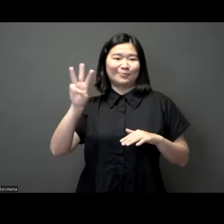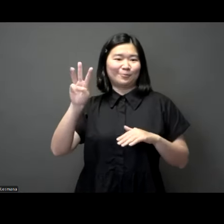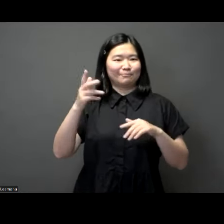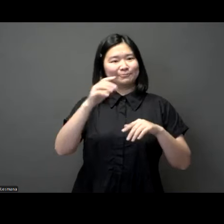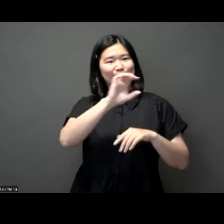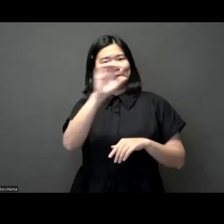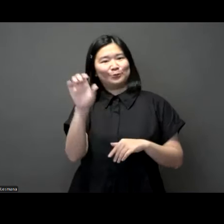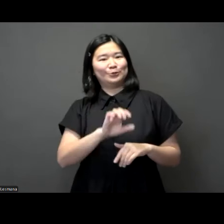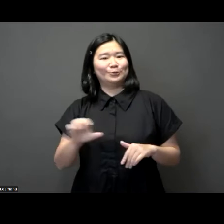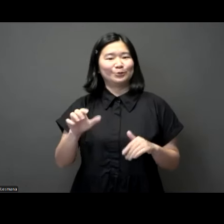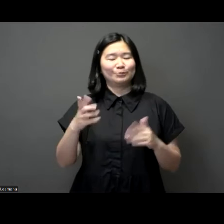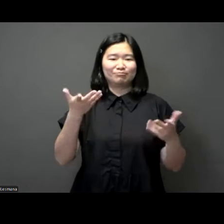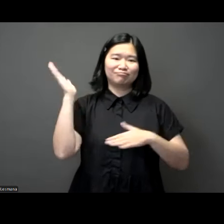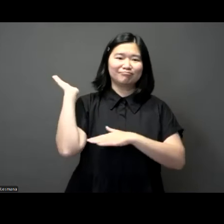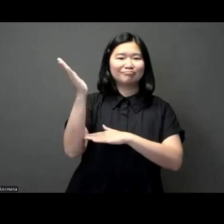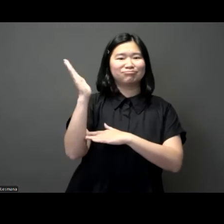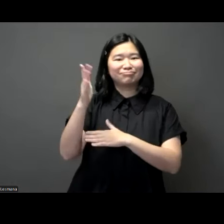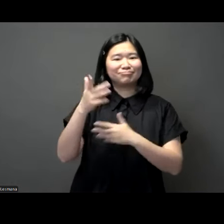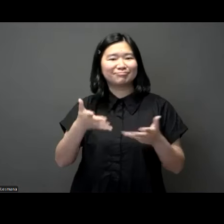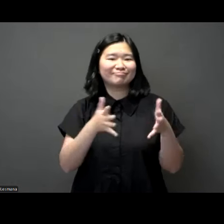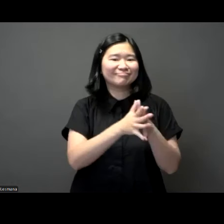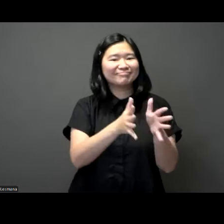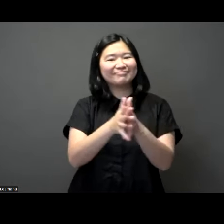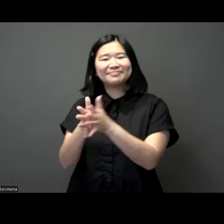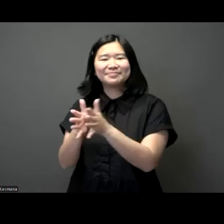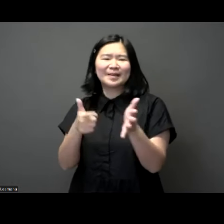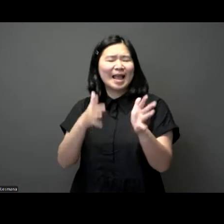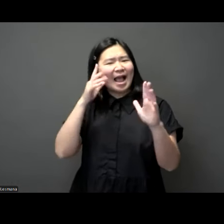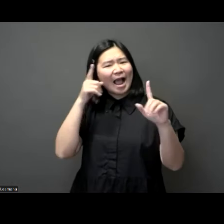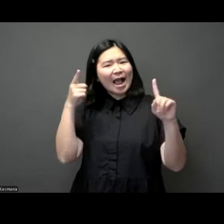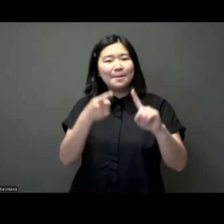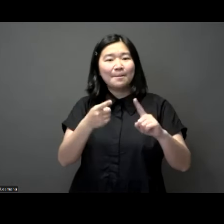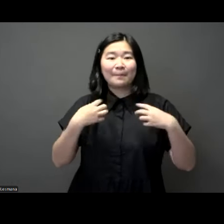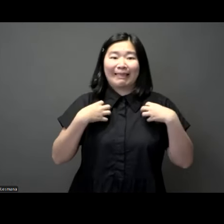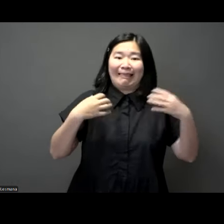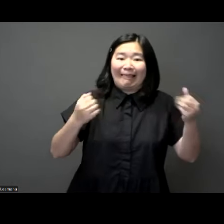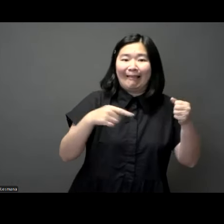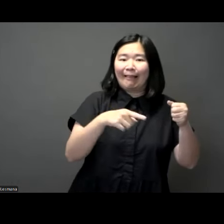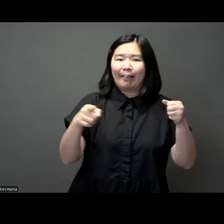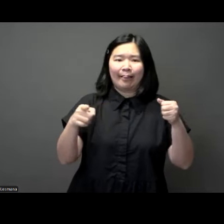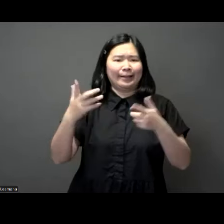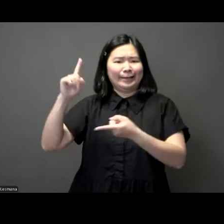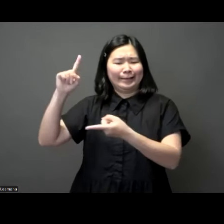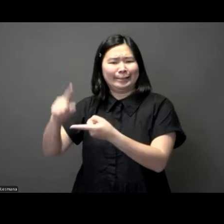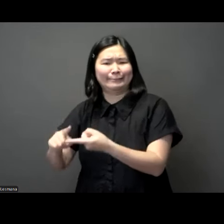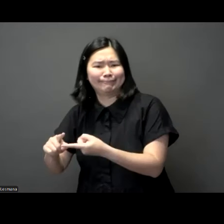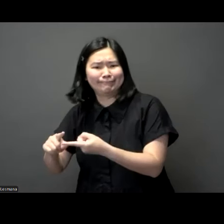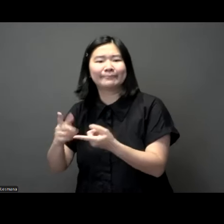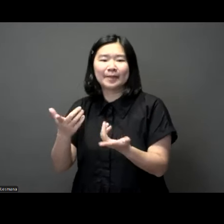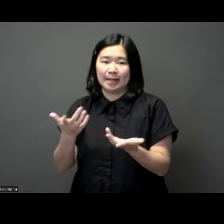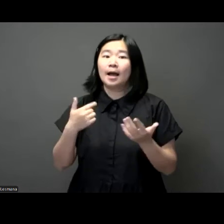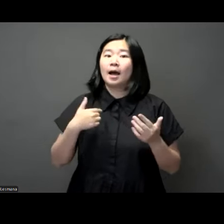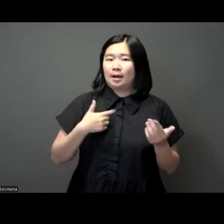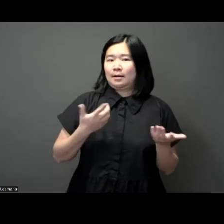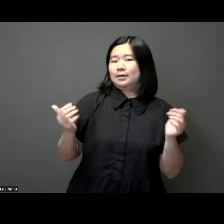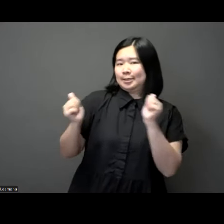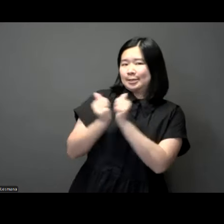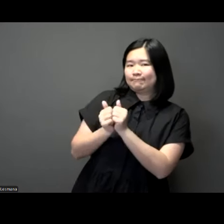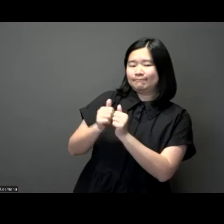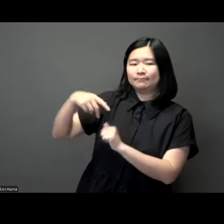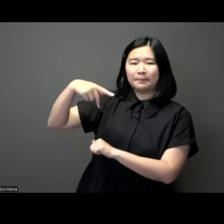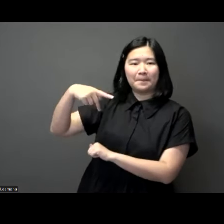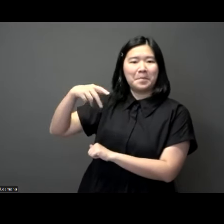is co-hosted by the Pan American Health Organization, PAHO, and the Coalition for Operational and Research on Neglected Tropical